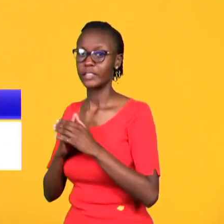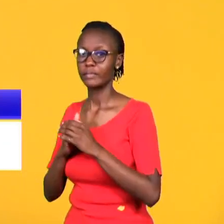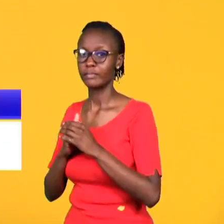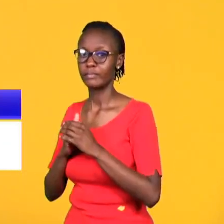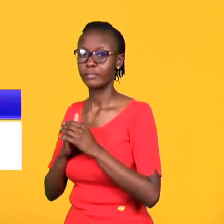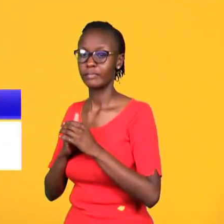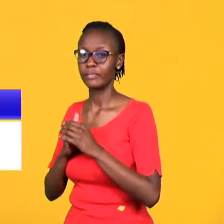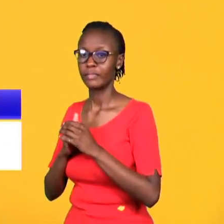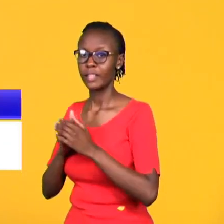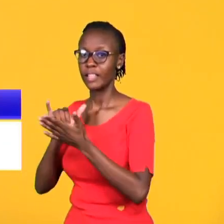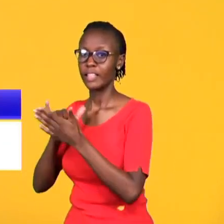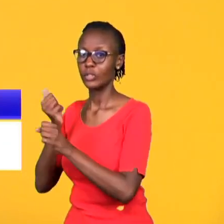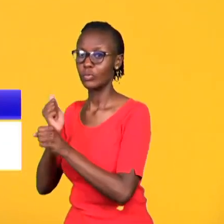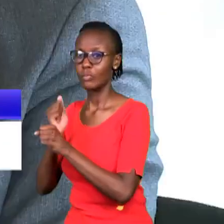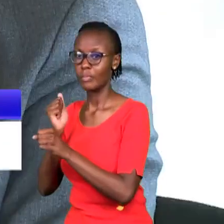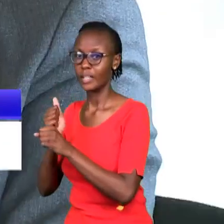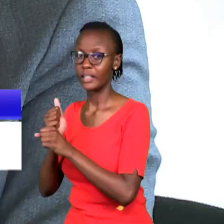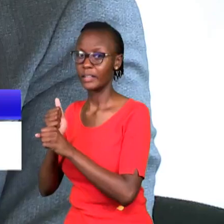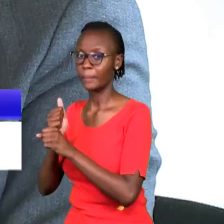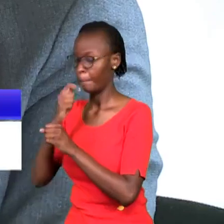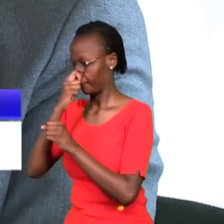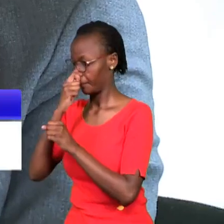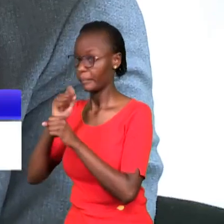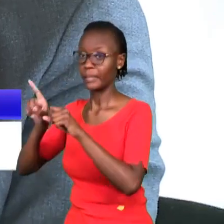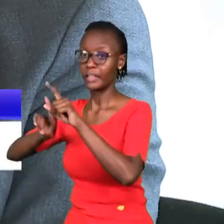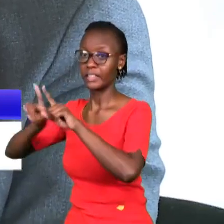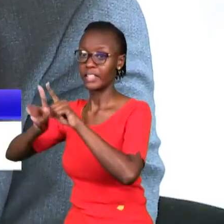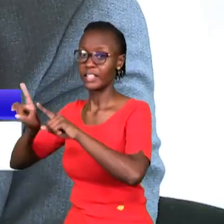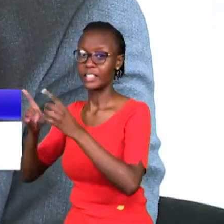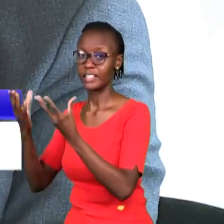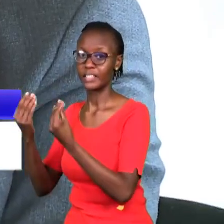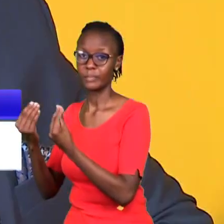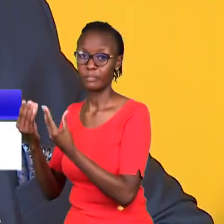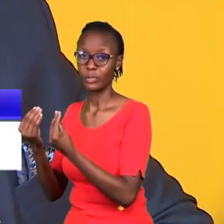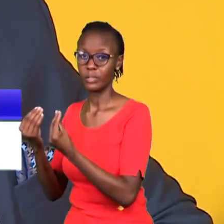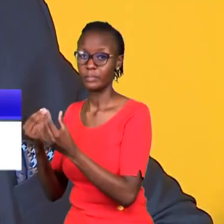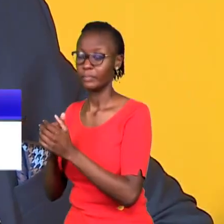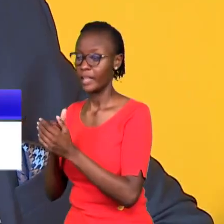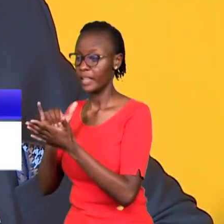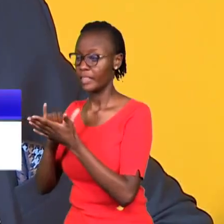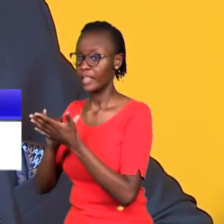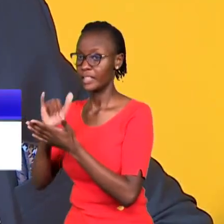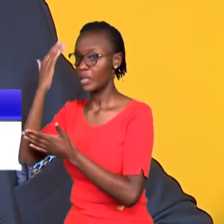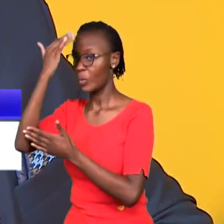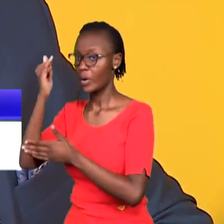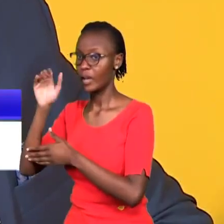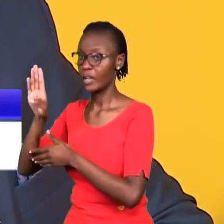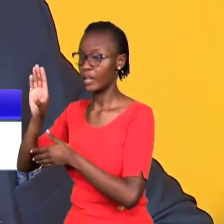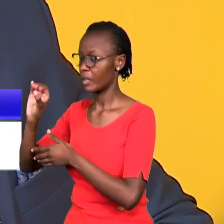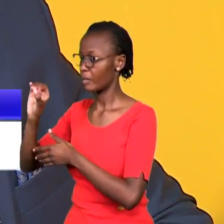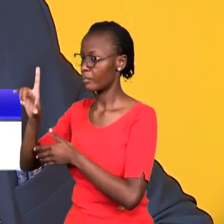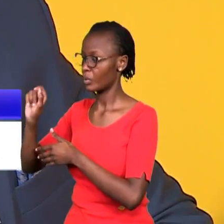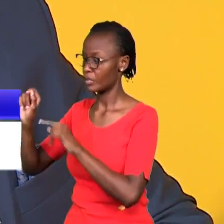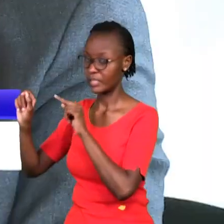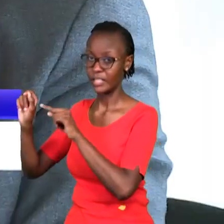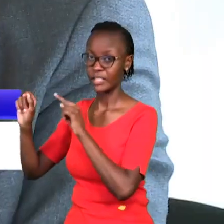scaling and making Bolt more affordable and have the shortest arrival times. This is where Bolt